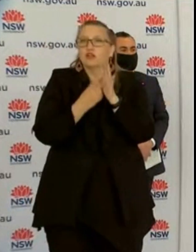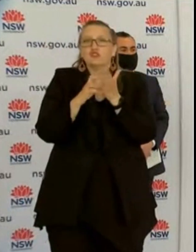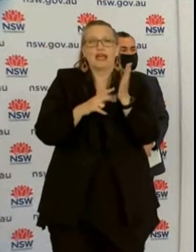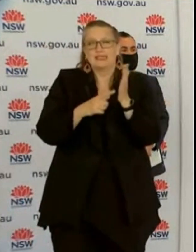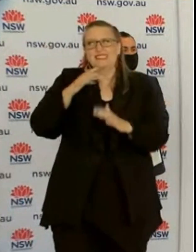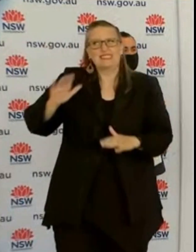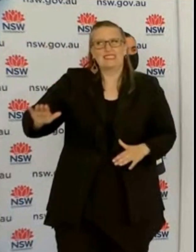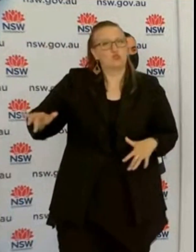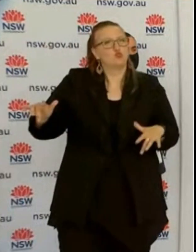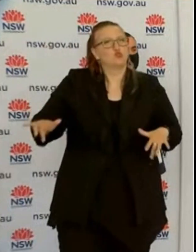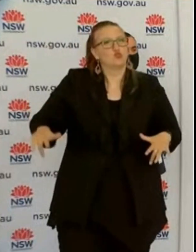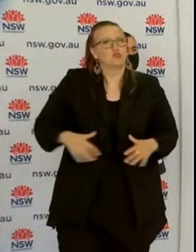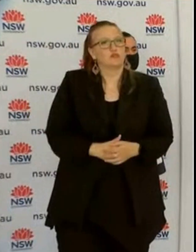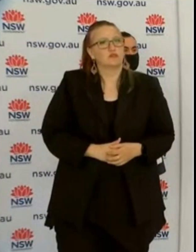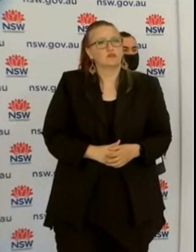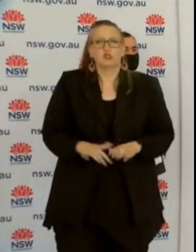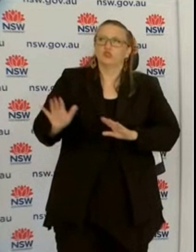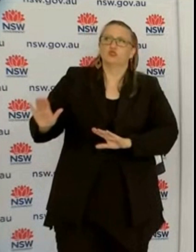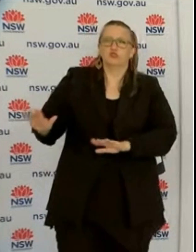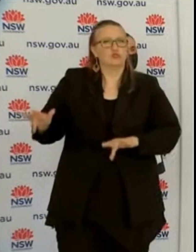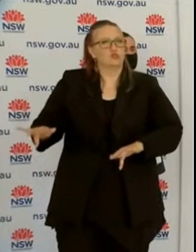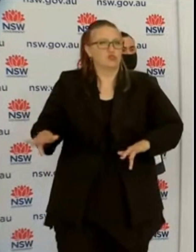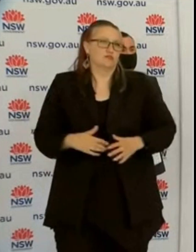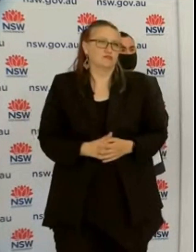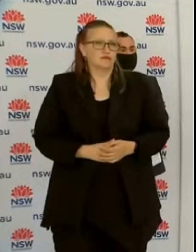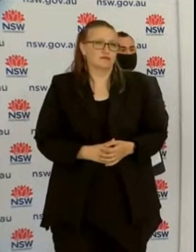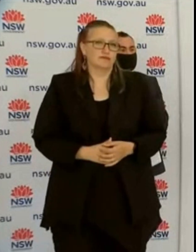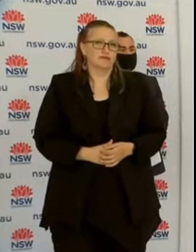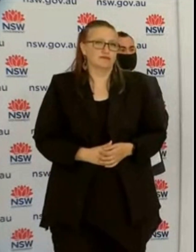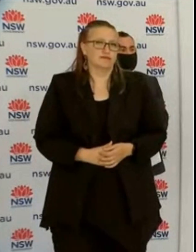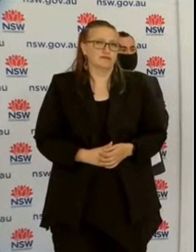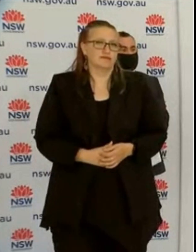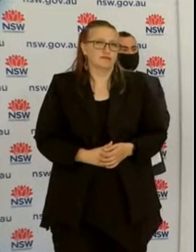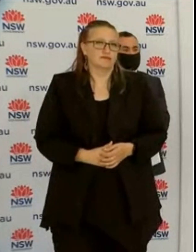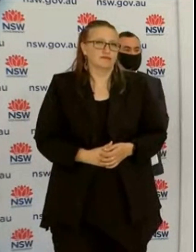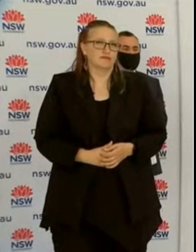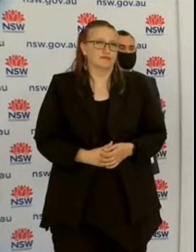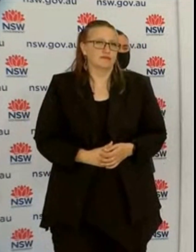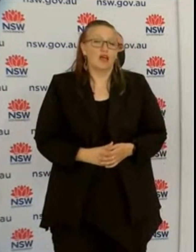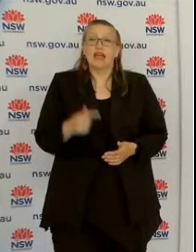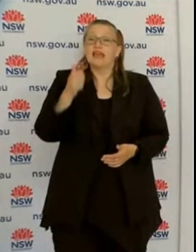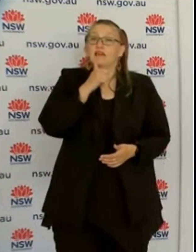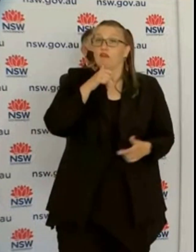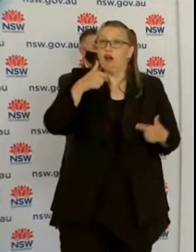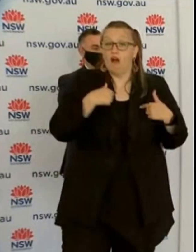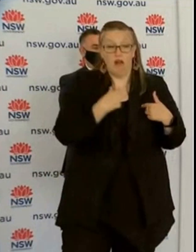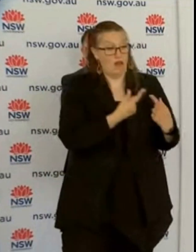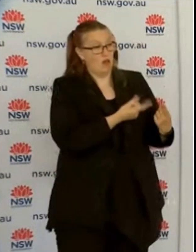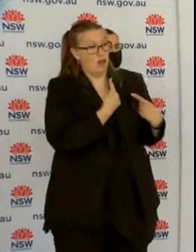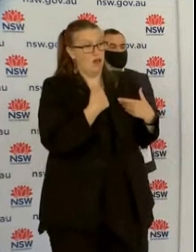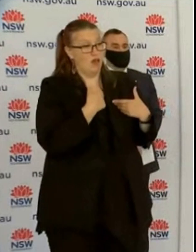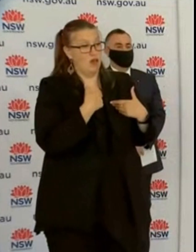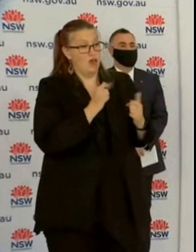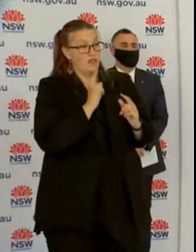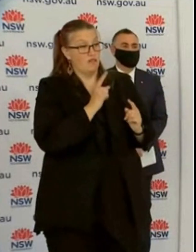I can't afford, and we can't afford, to ignore the health advice, because then we see the trajectory go worse, and then we see all of us held